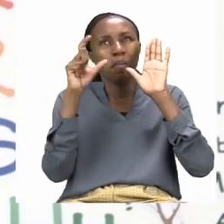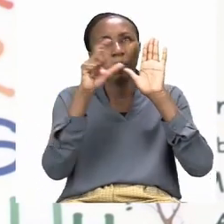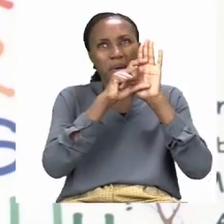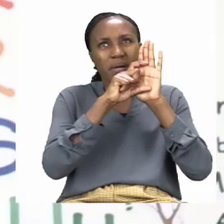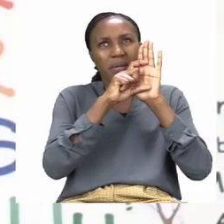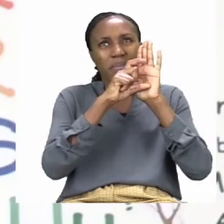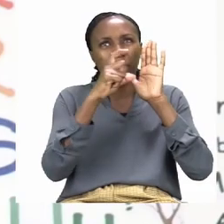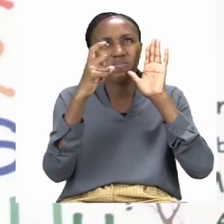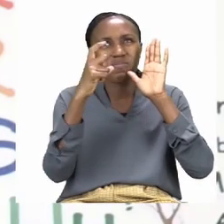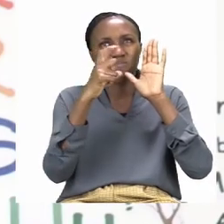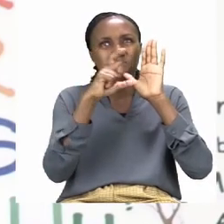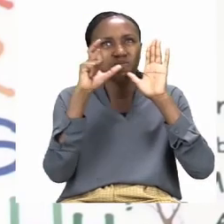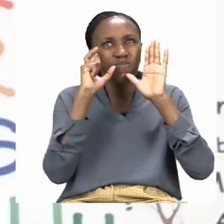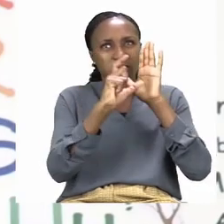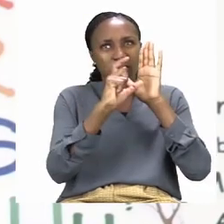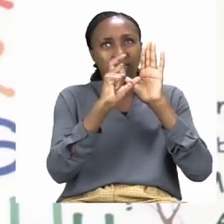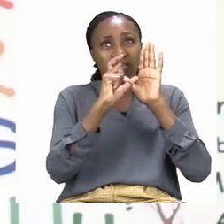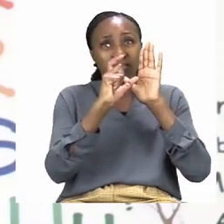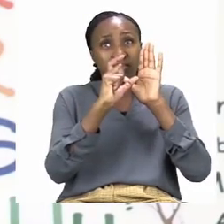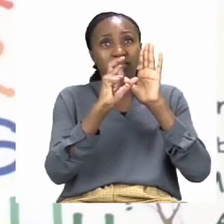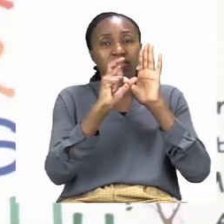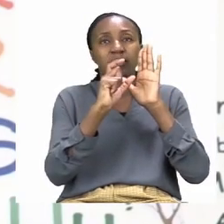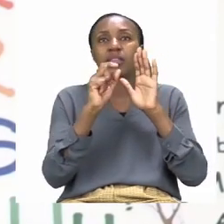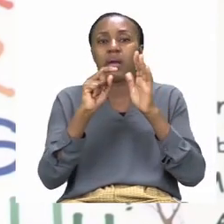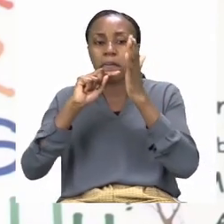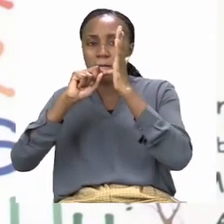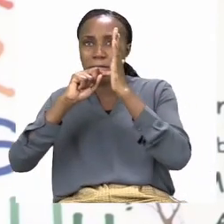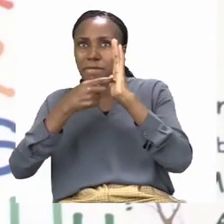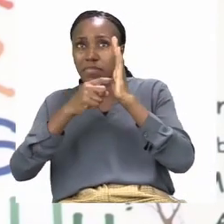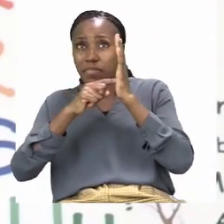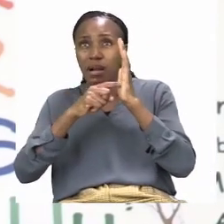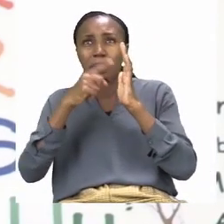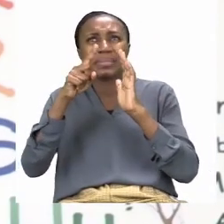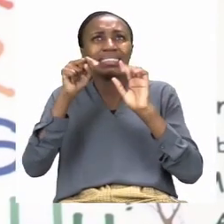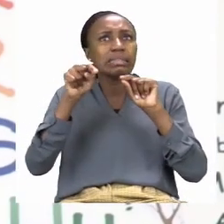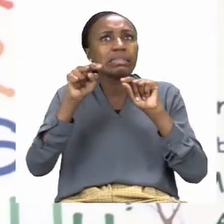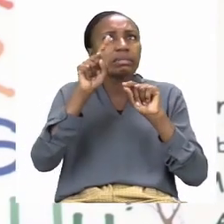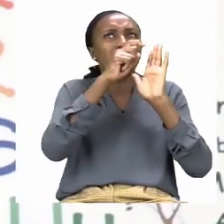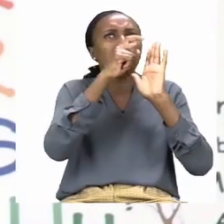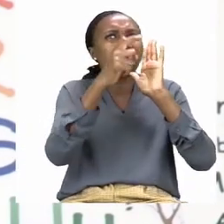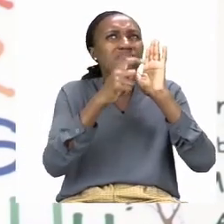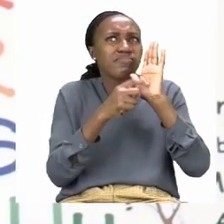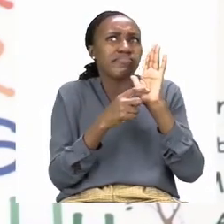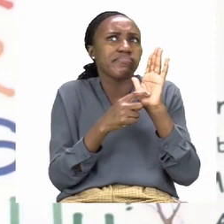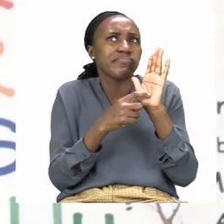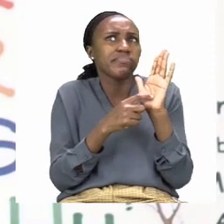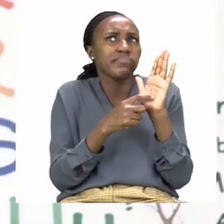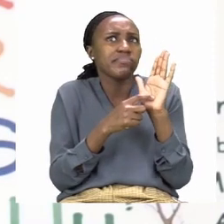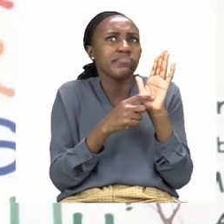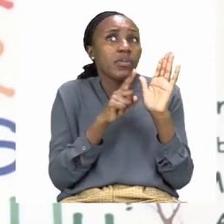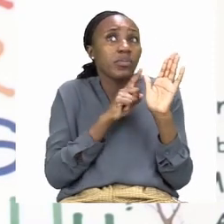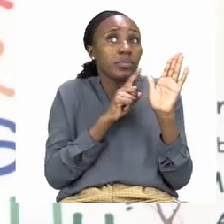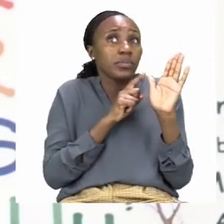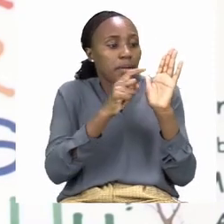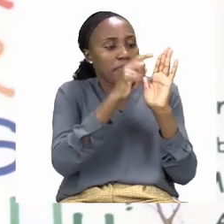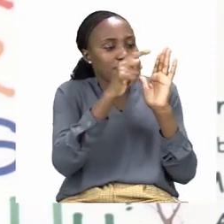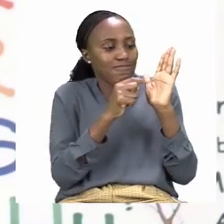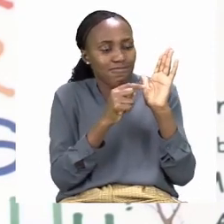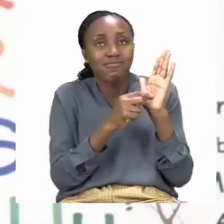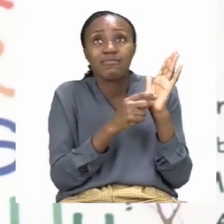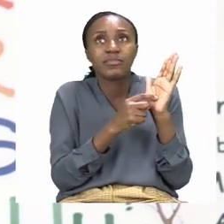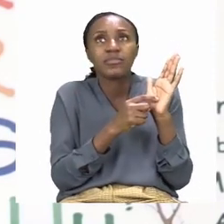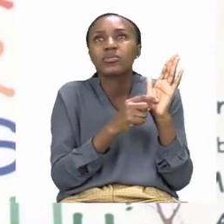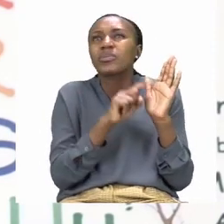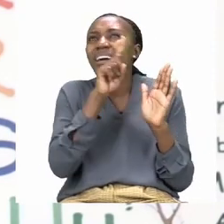full stop. But now you will see this one, it is a question, so we end the sentence with